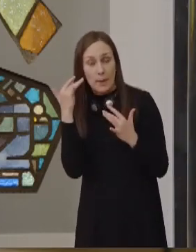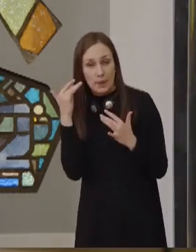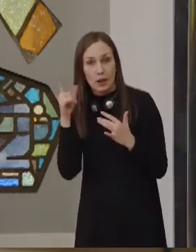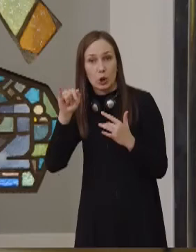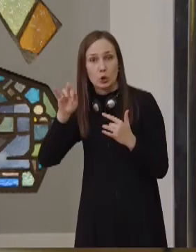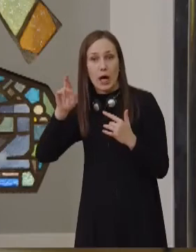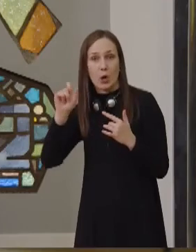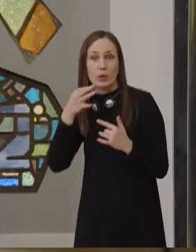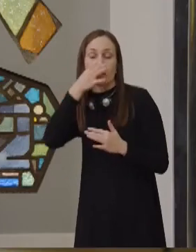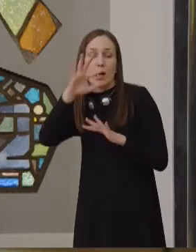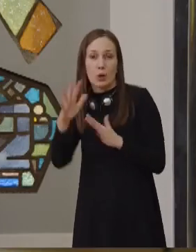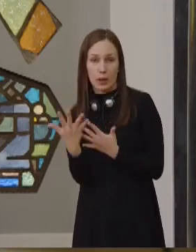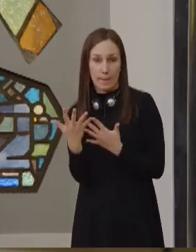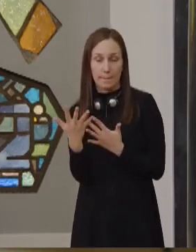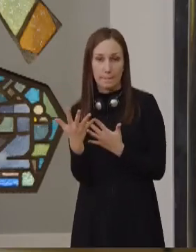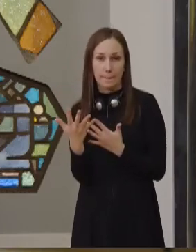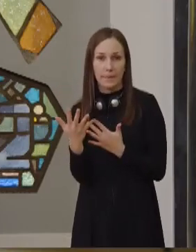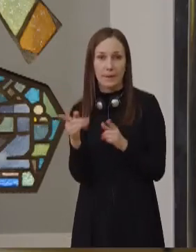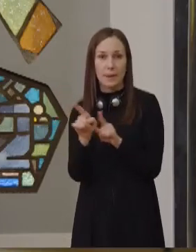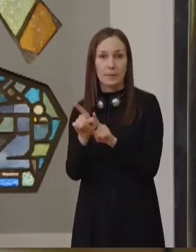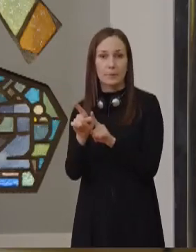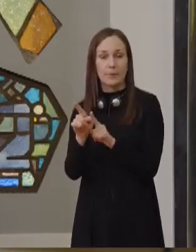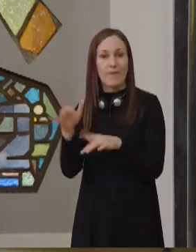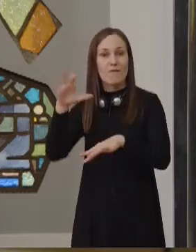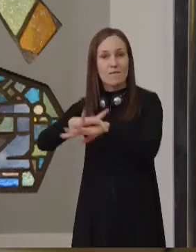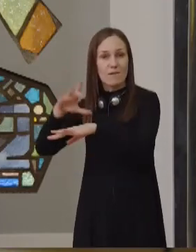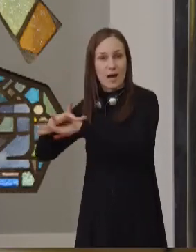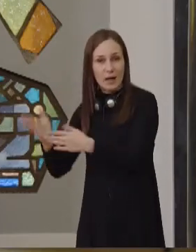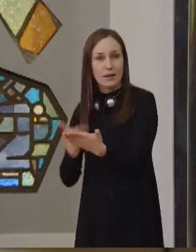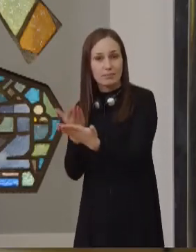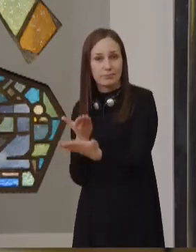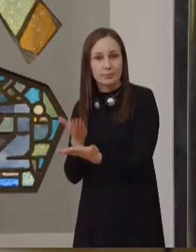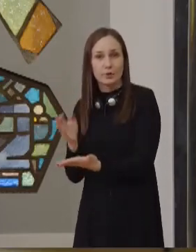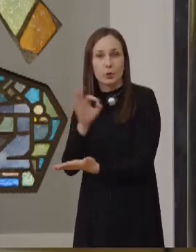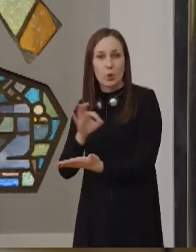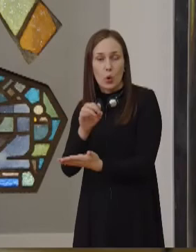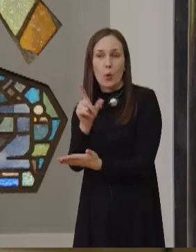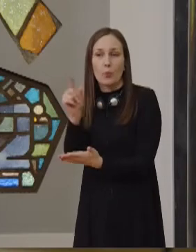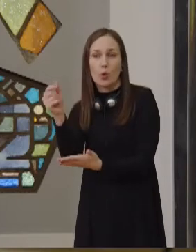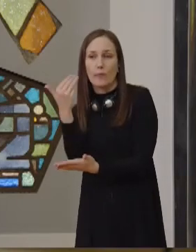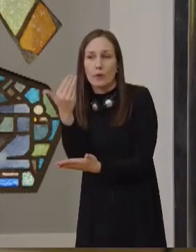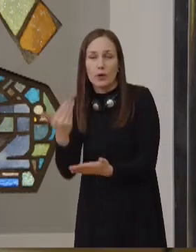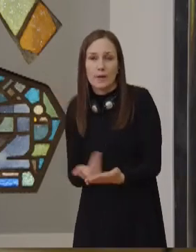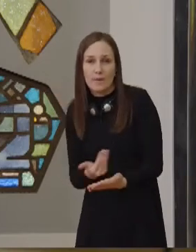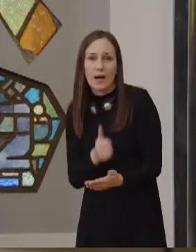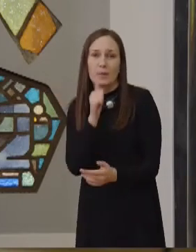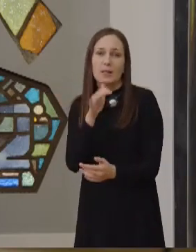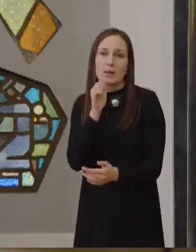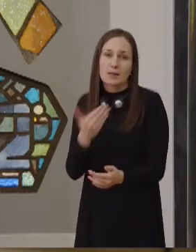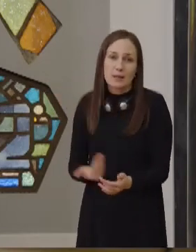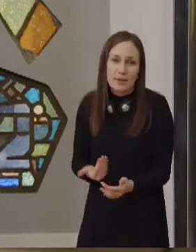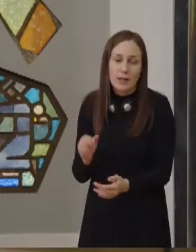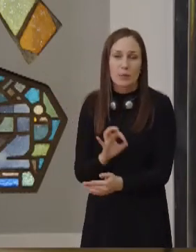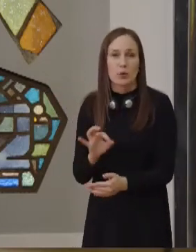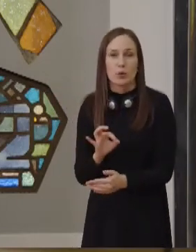On the other hand, is the very concrete facts of the life